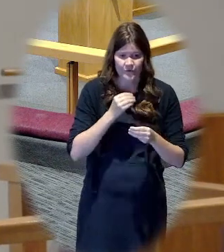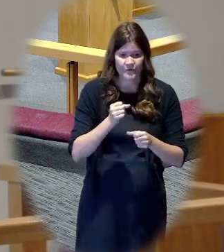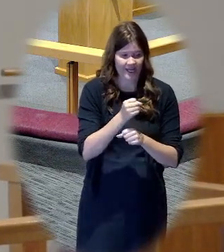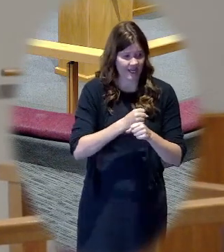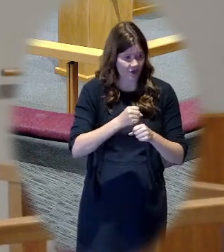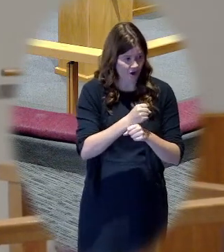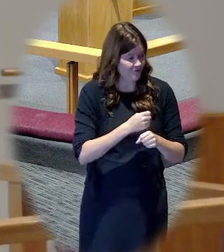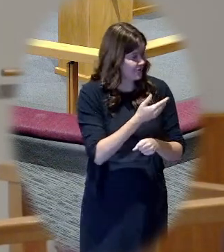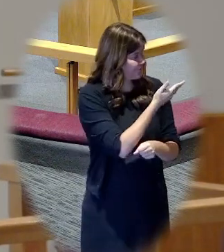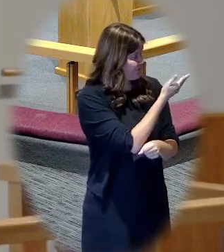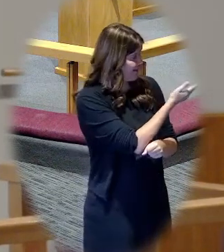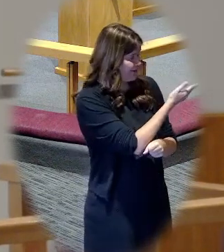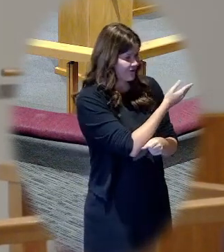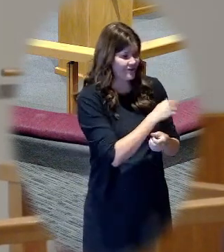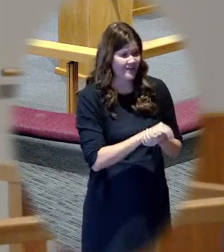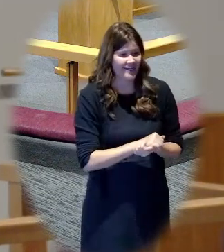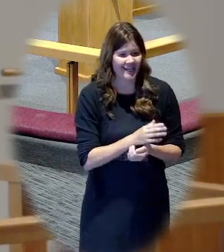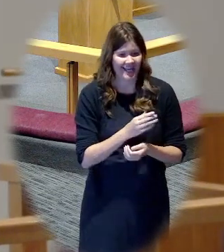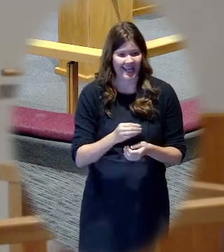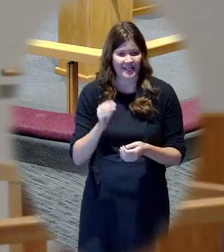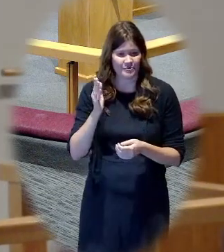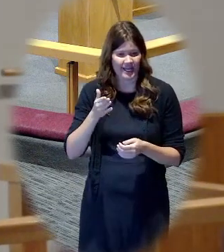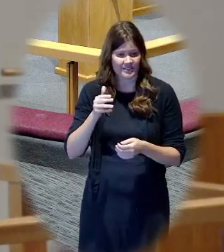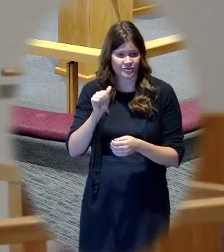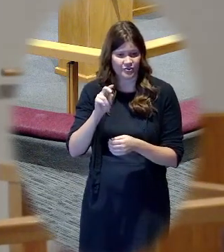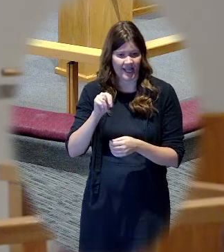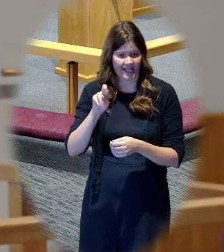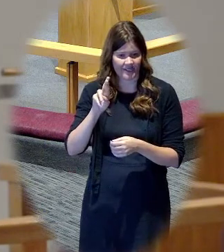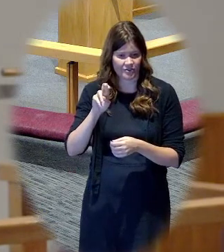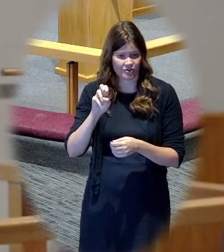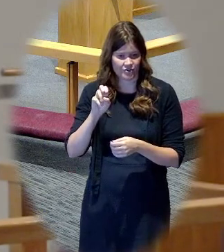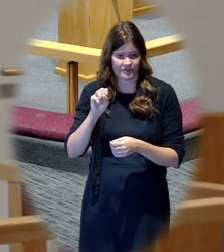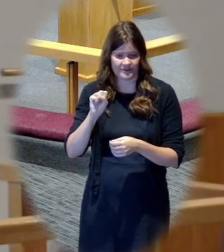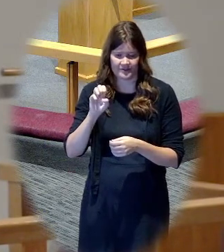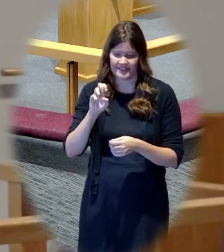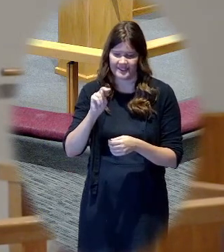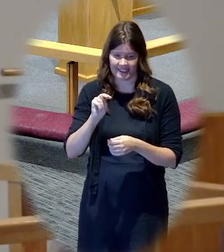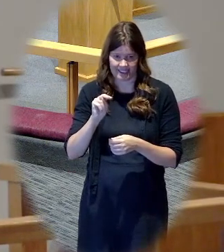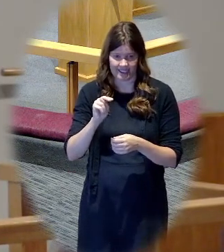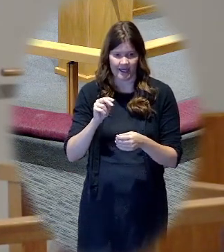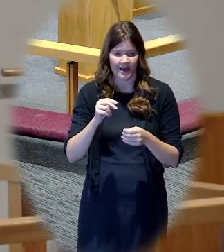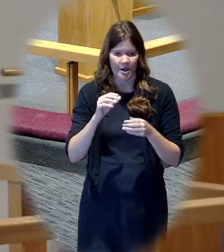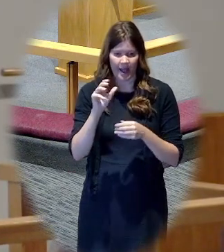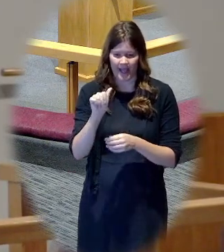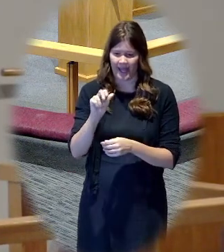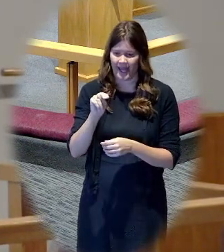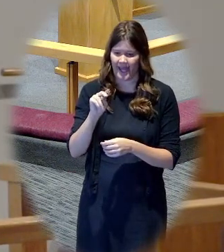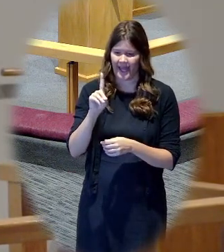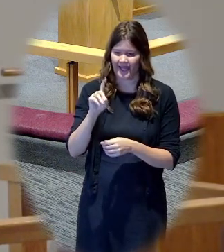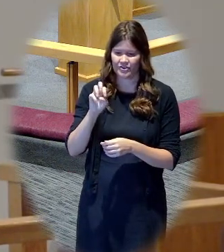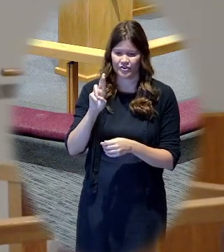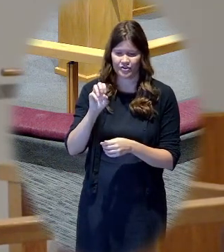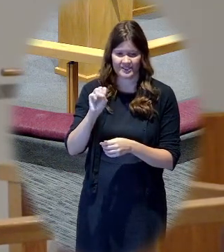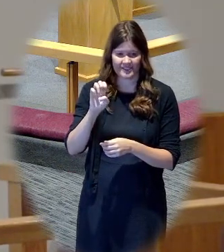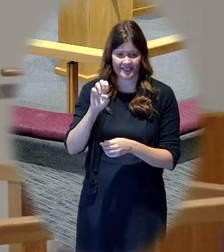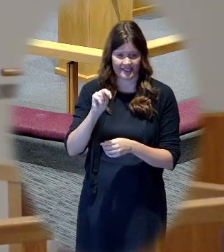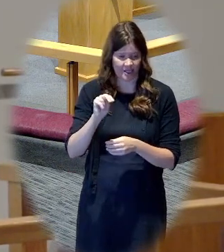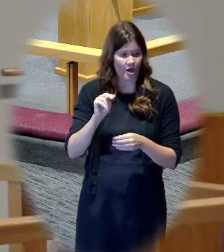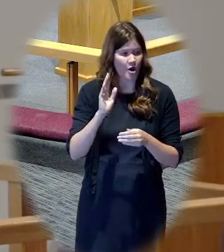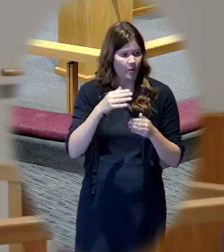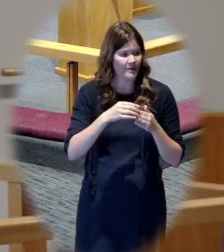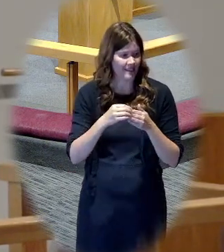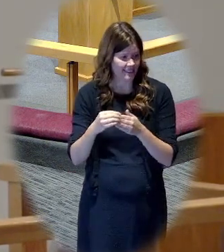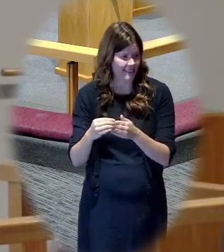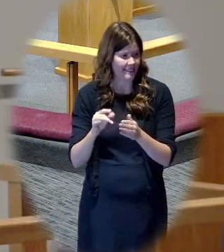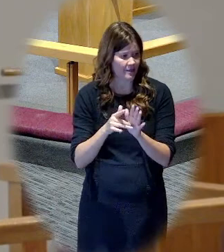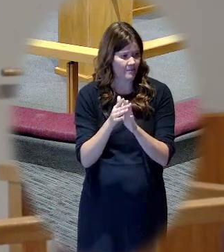in the fellowship hall. And then Pastor Anderson is leading a Bible class. And Dennis Fry is also leading a Bible class. And we